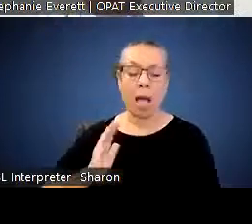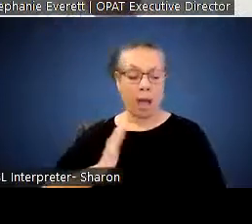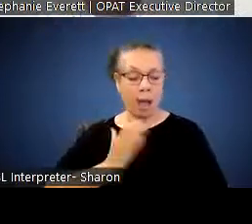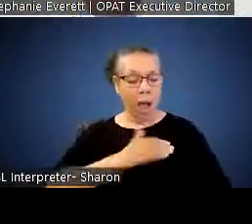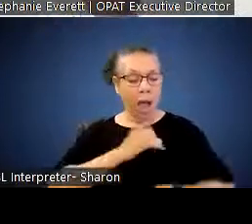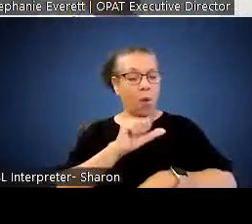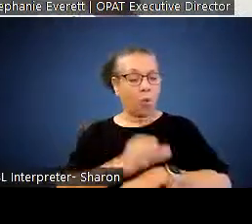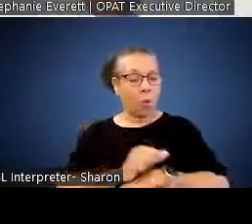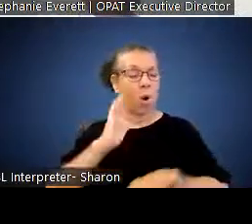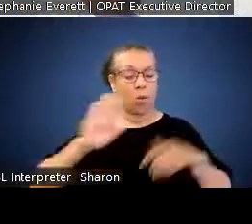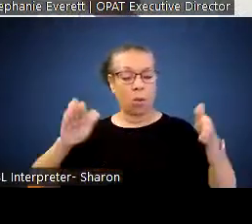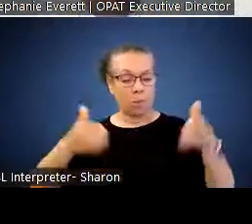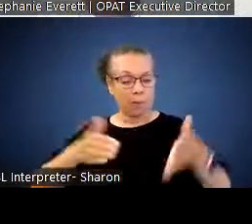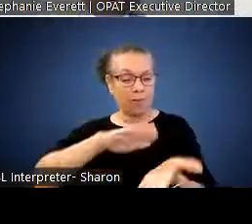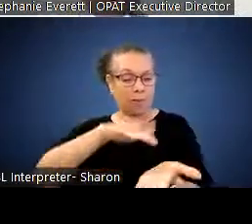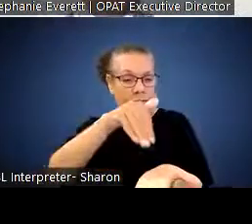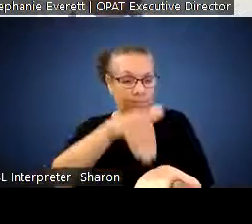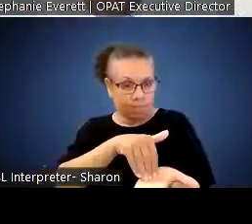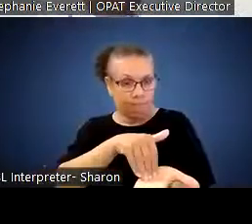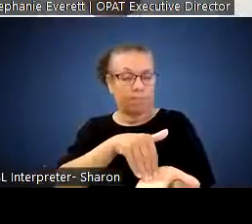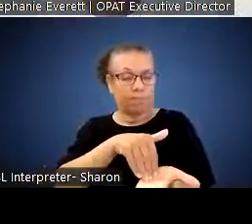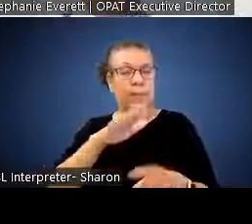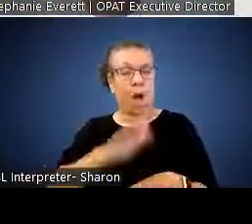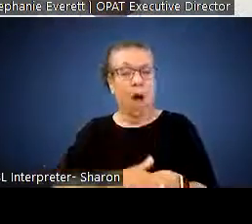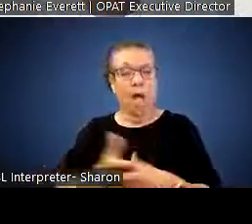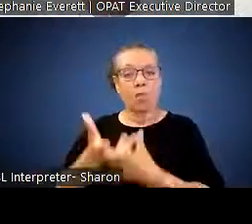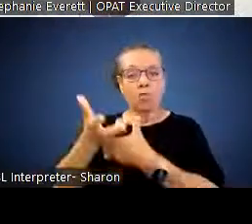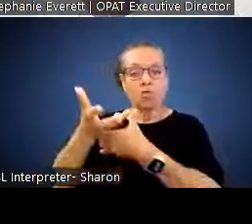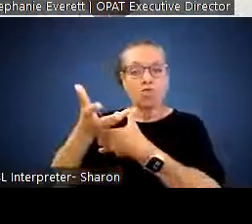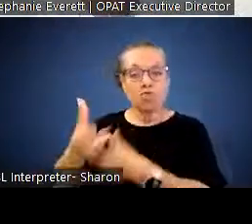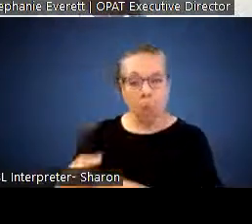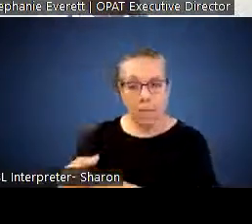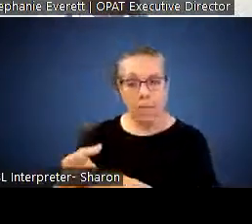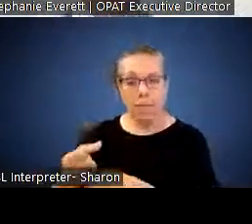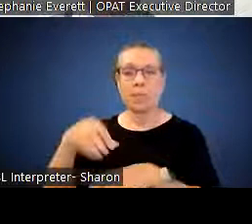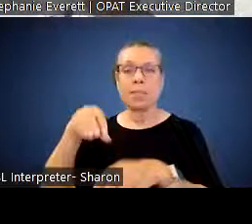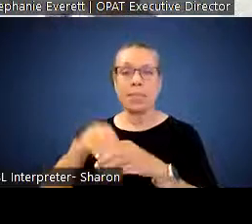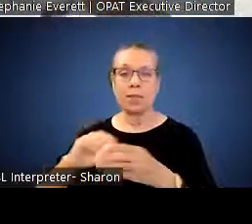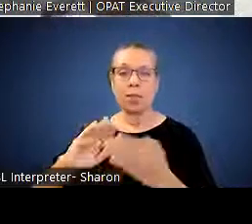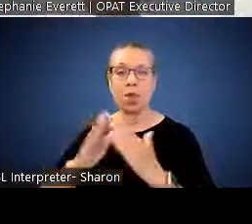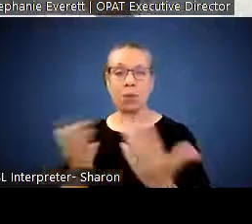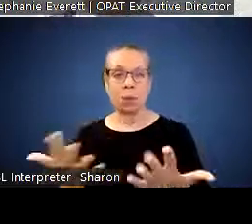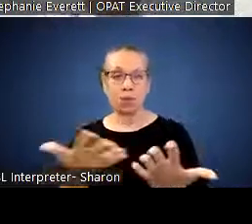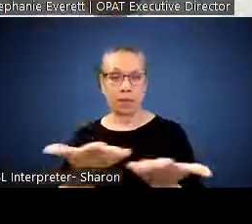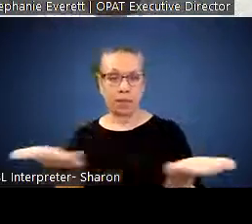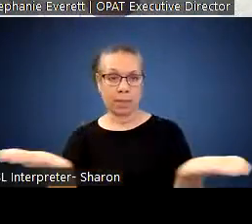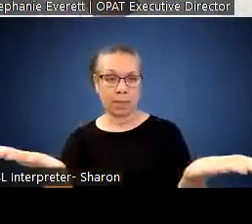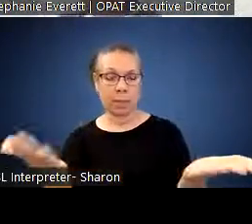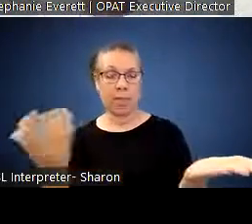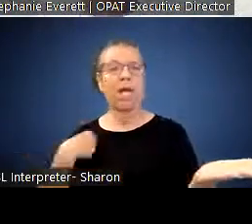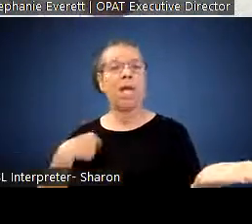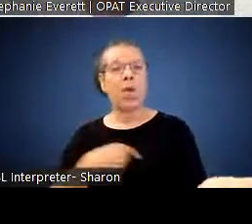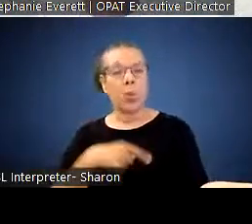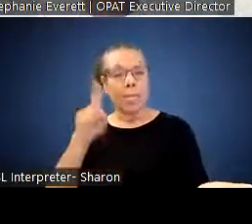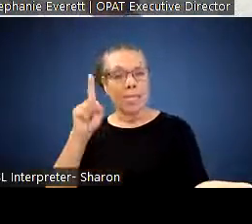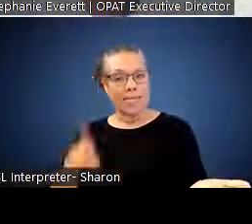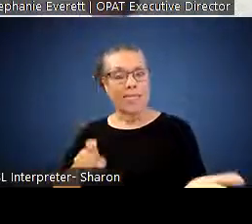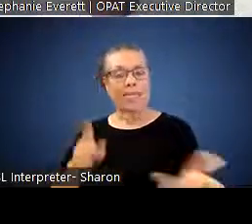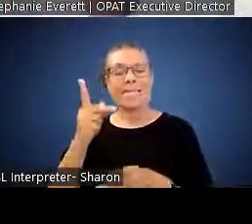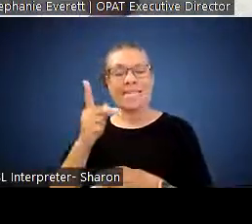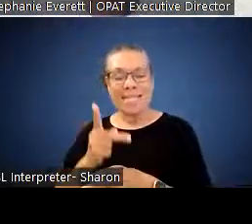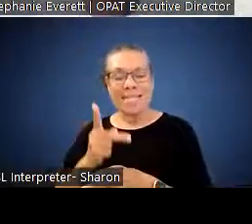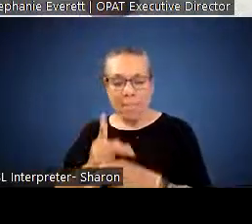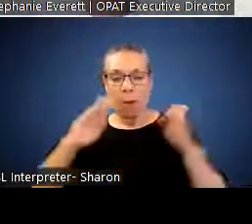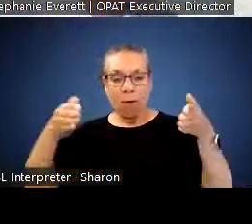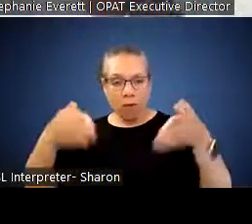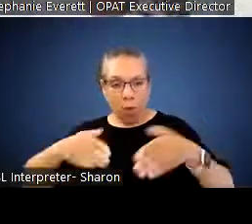be centered around trust building in the community. And we need to make sure that you stay centered and